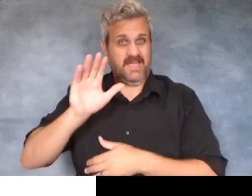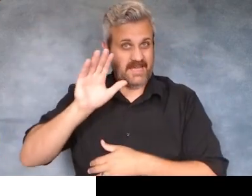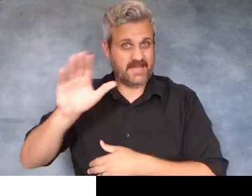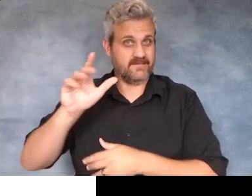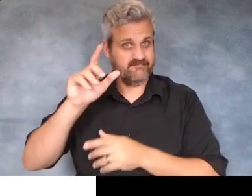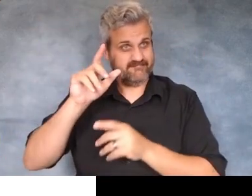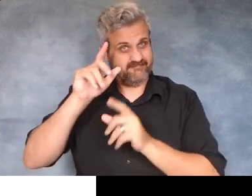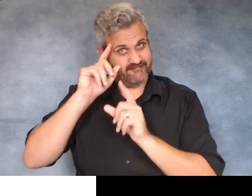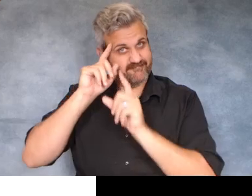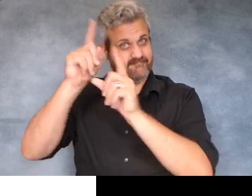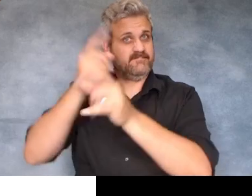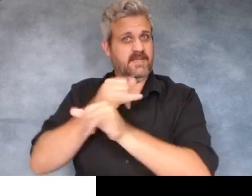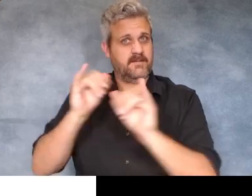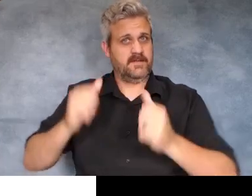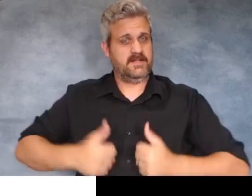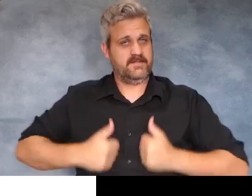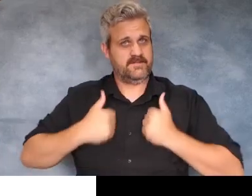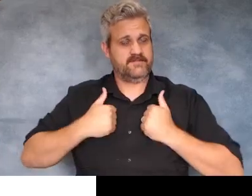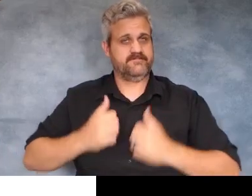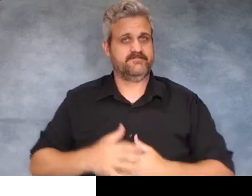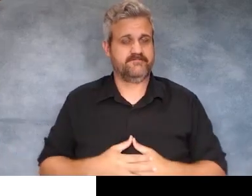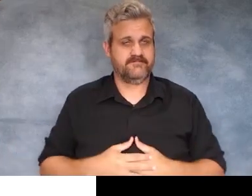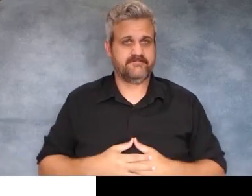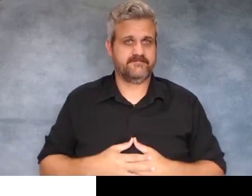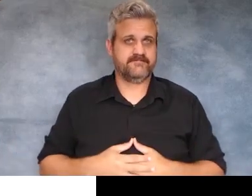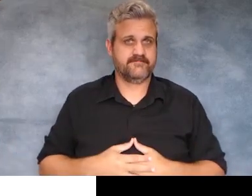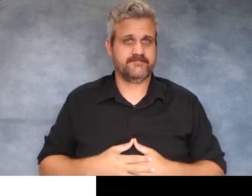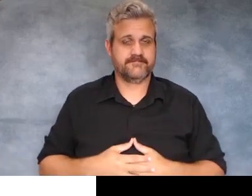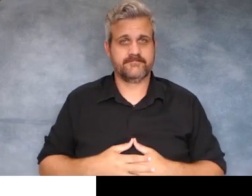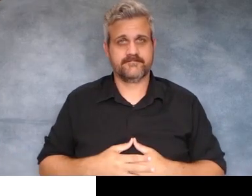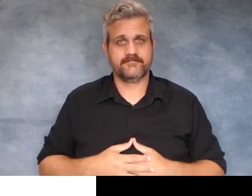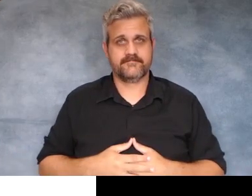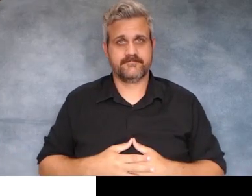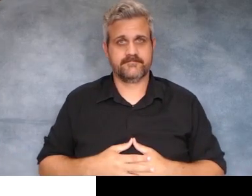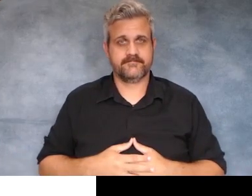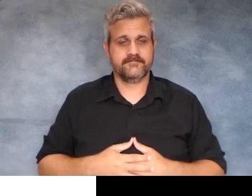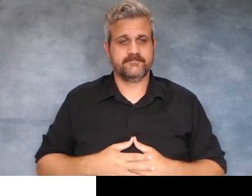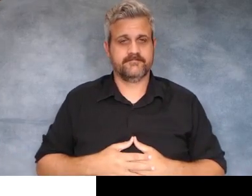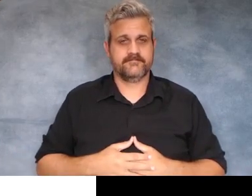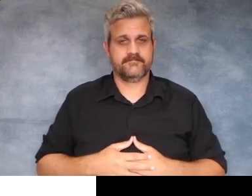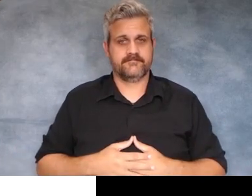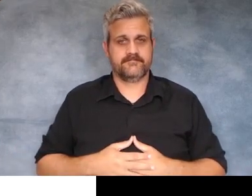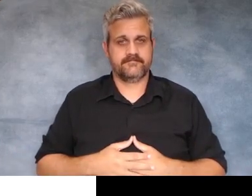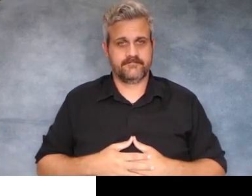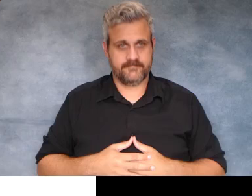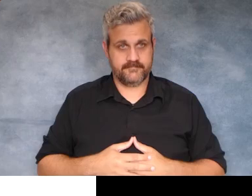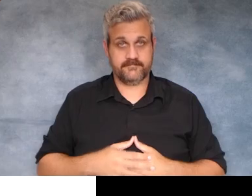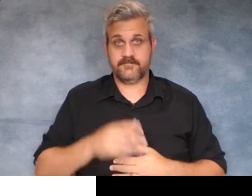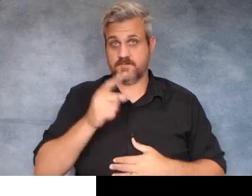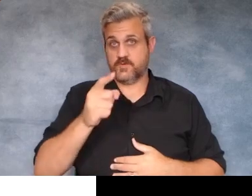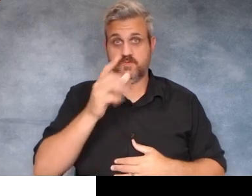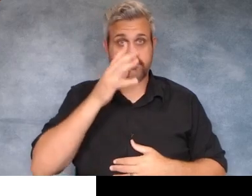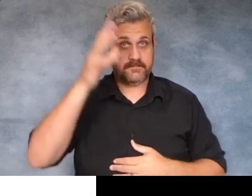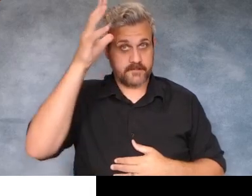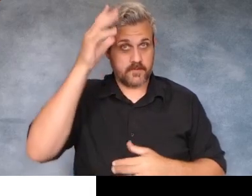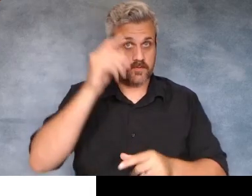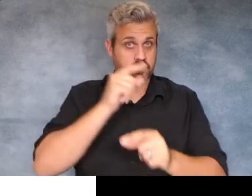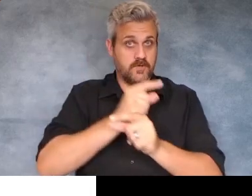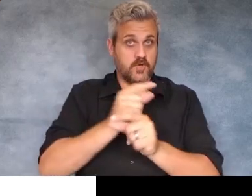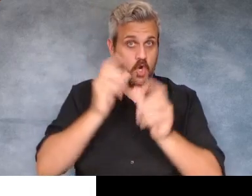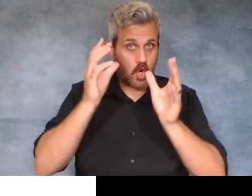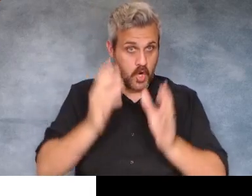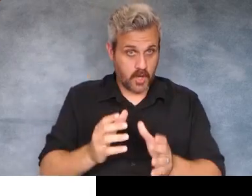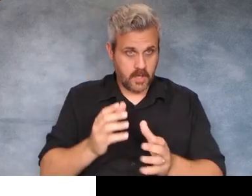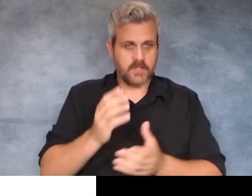independent living. As a parent or guardian, here are some